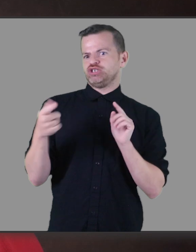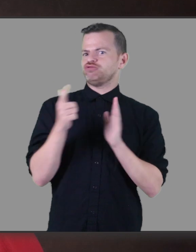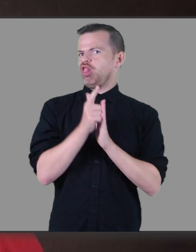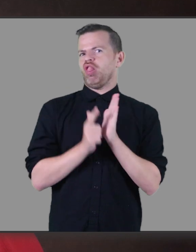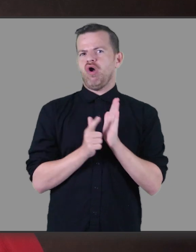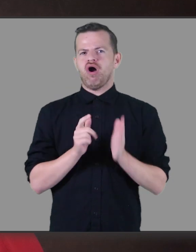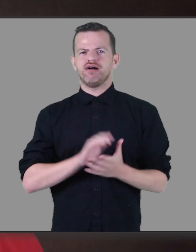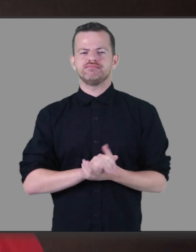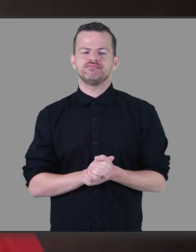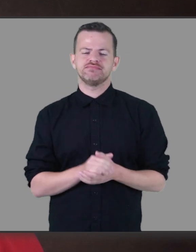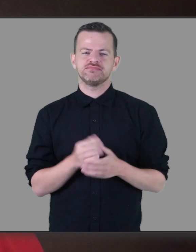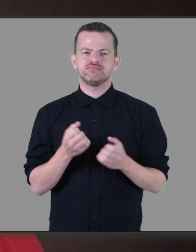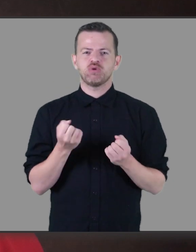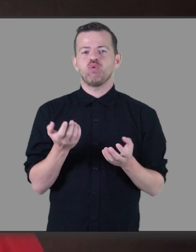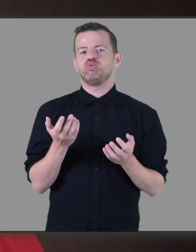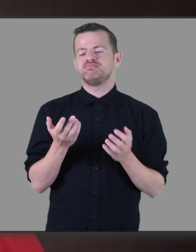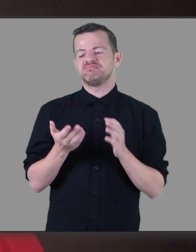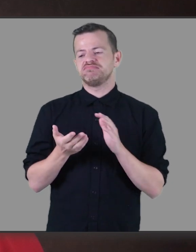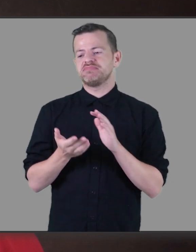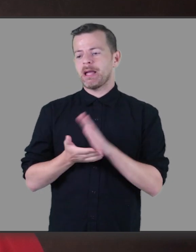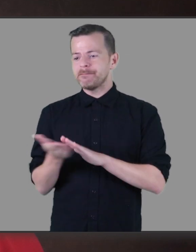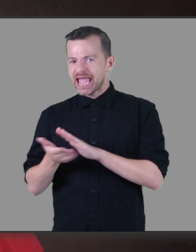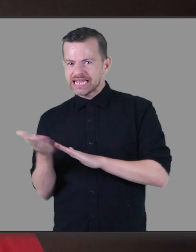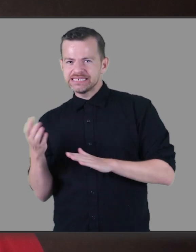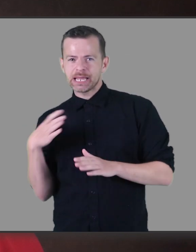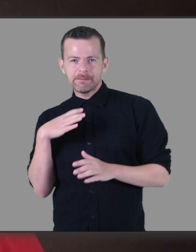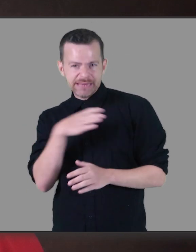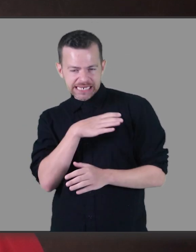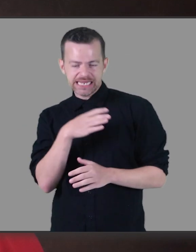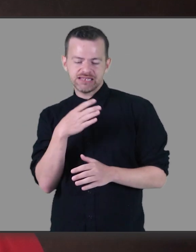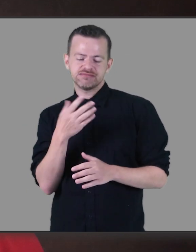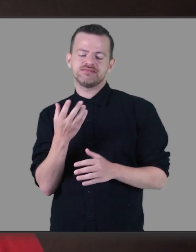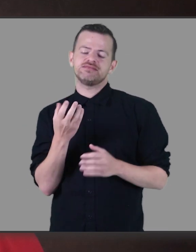law. So